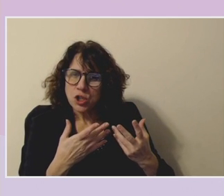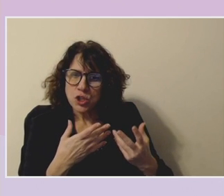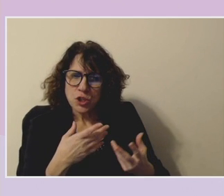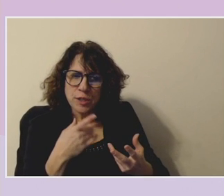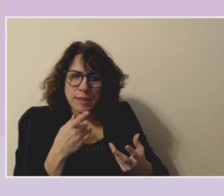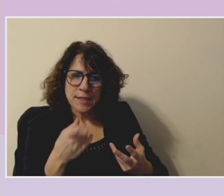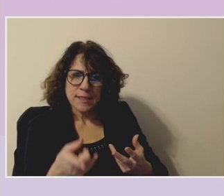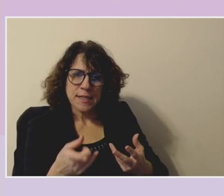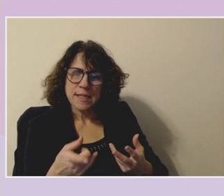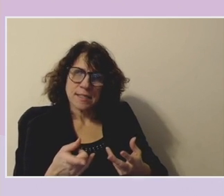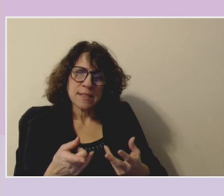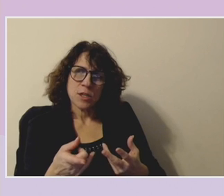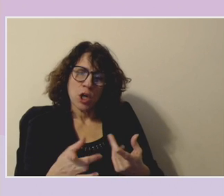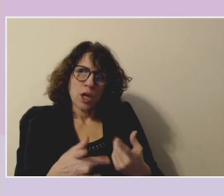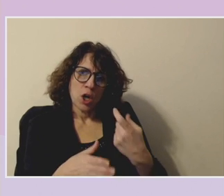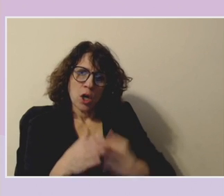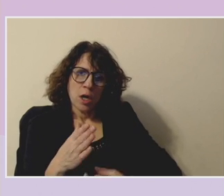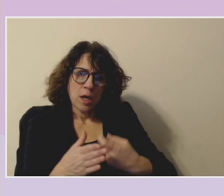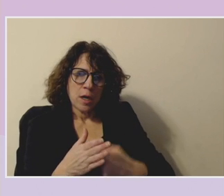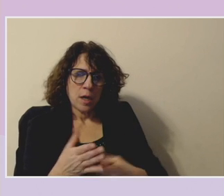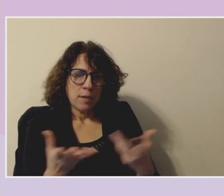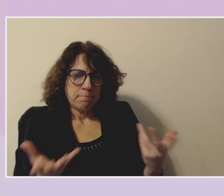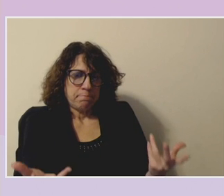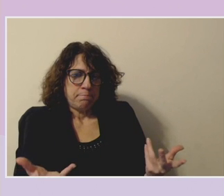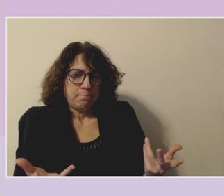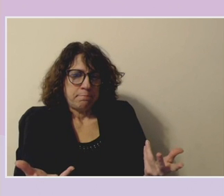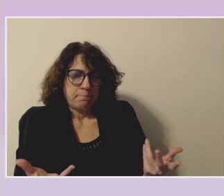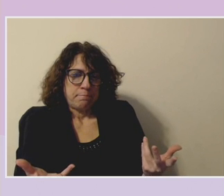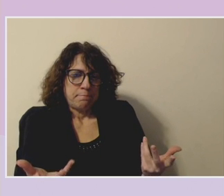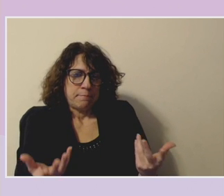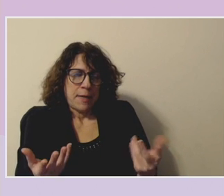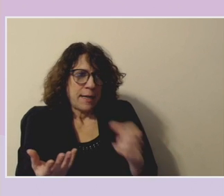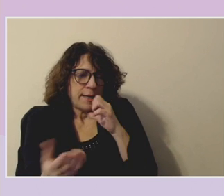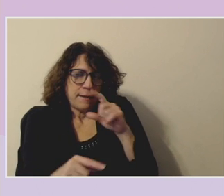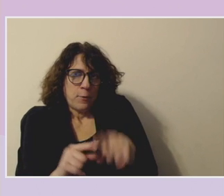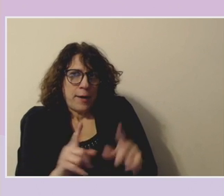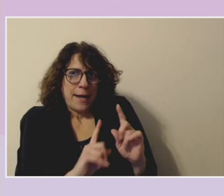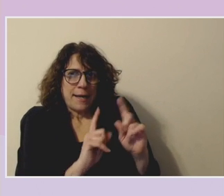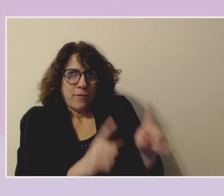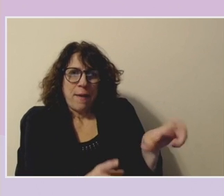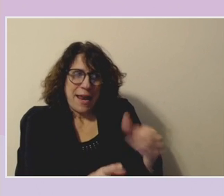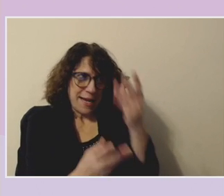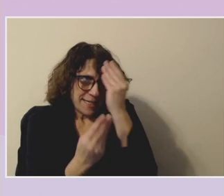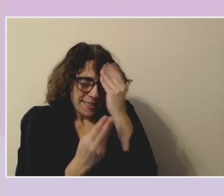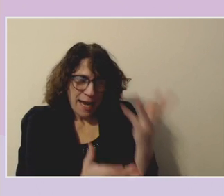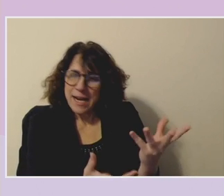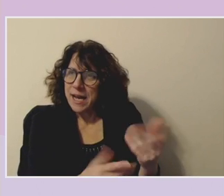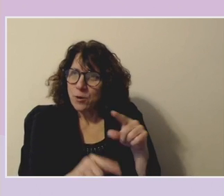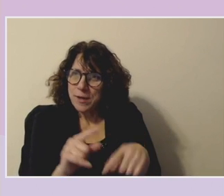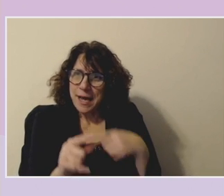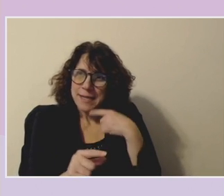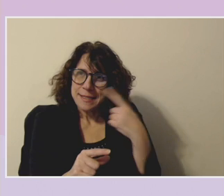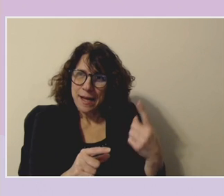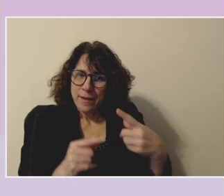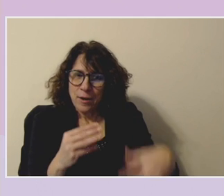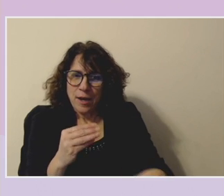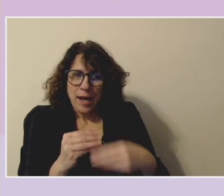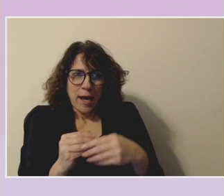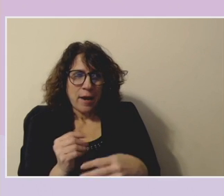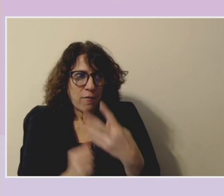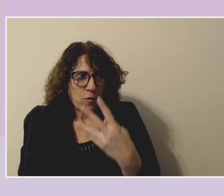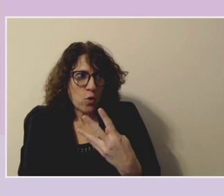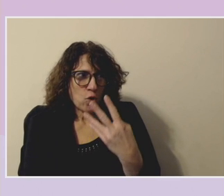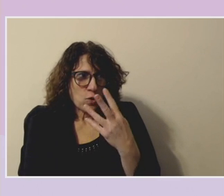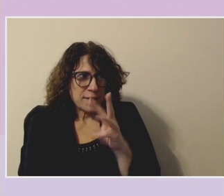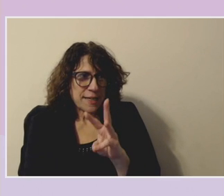was not to give them any data. I couldn't tell them we were going to make an extra $4, $6, $10 million